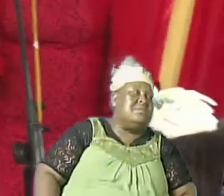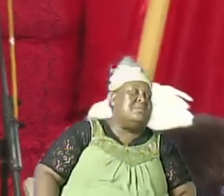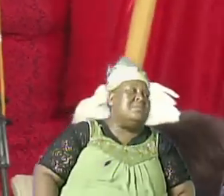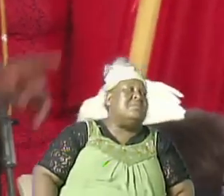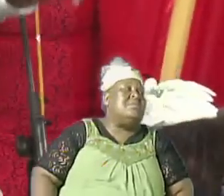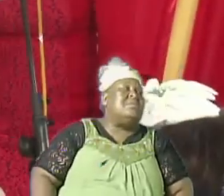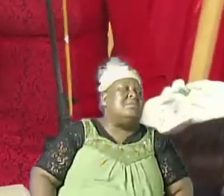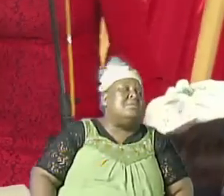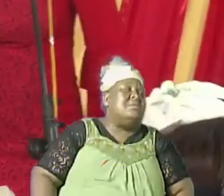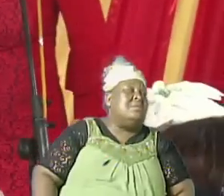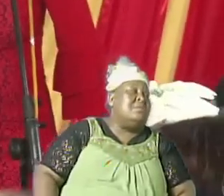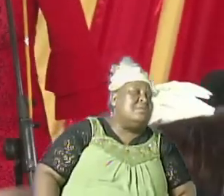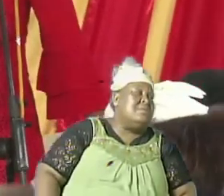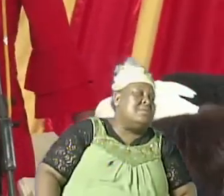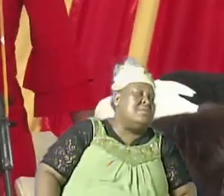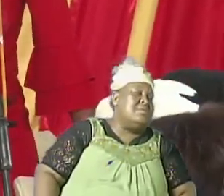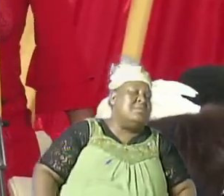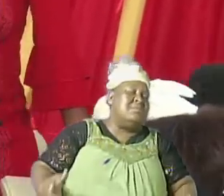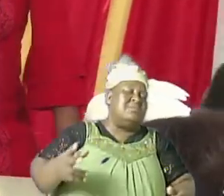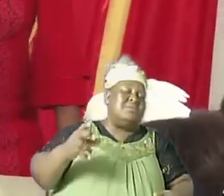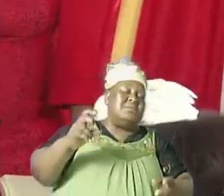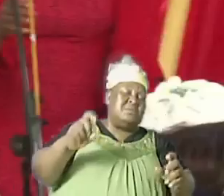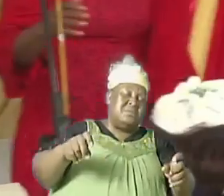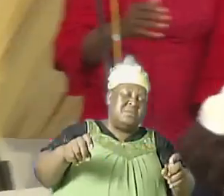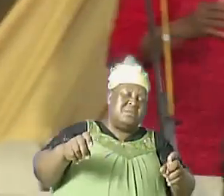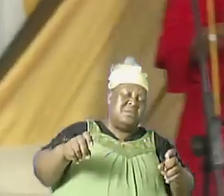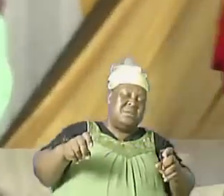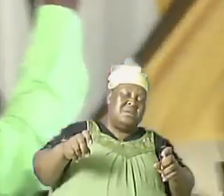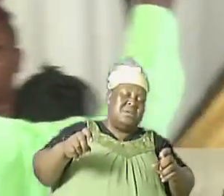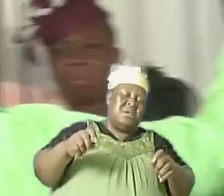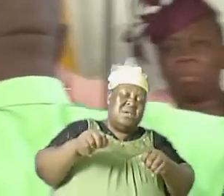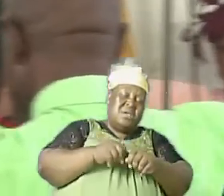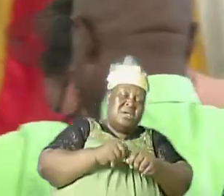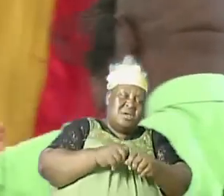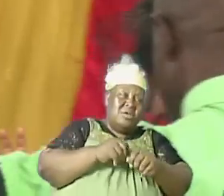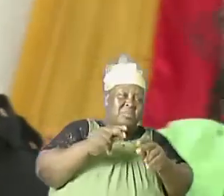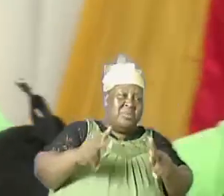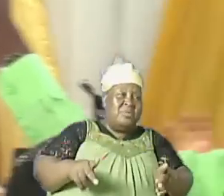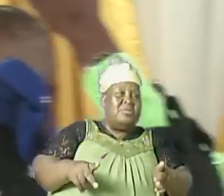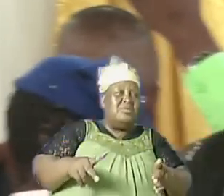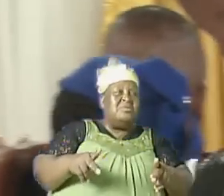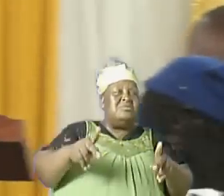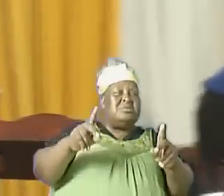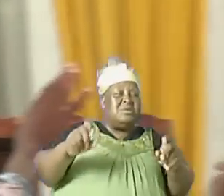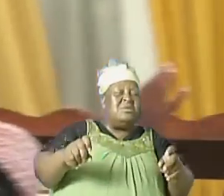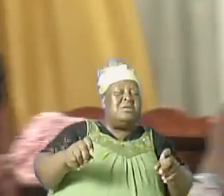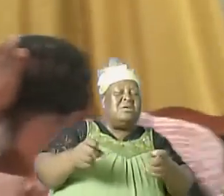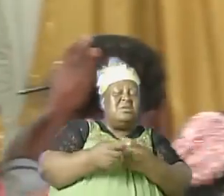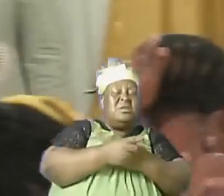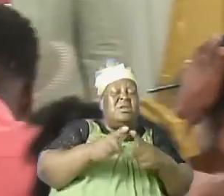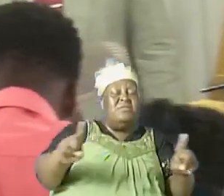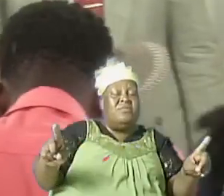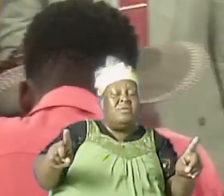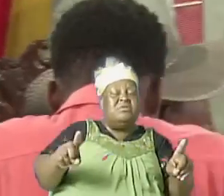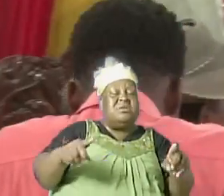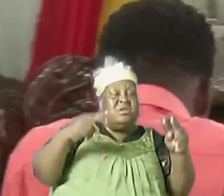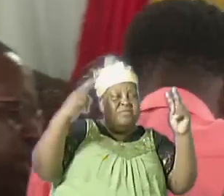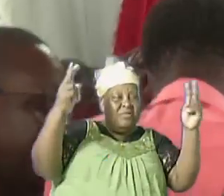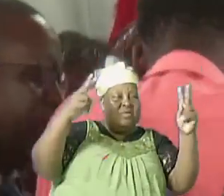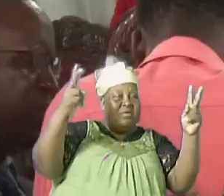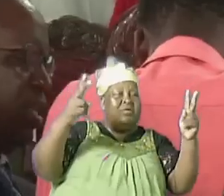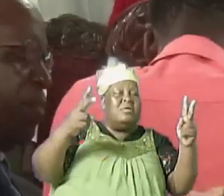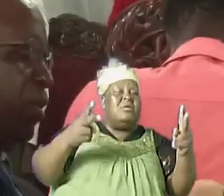Every person that need deliverance, every person that need the victory, step out of where you